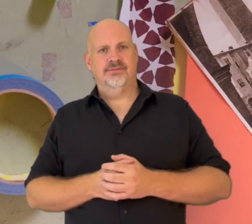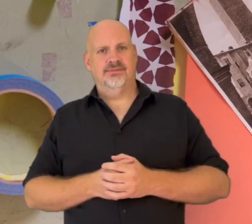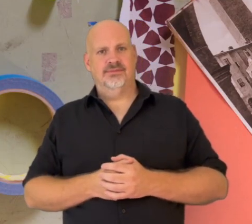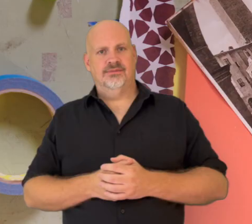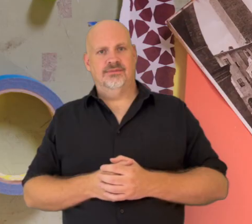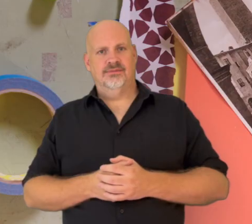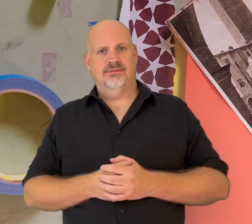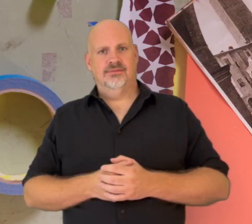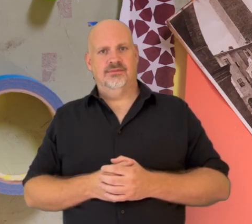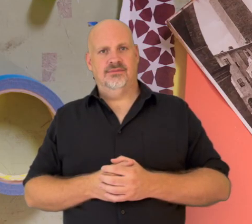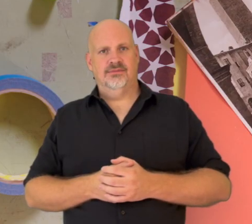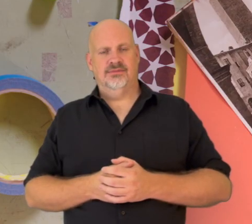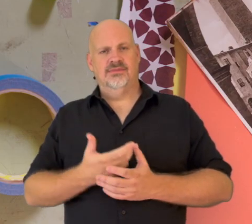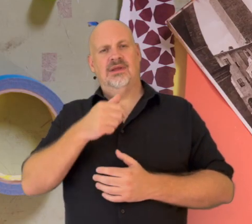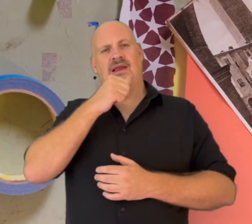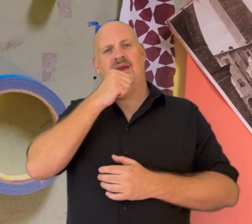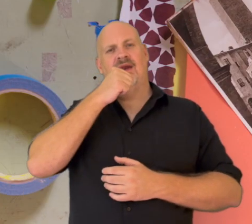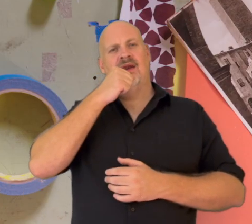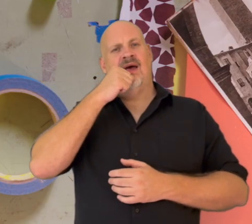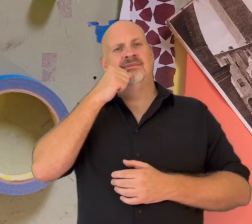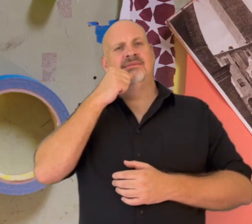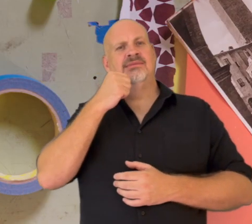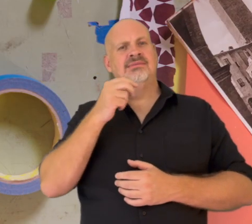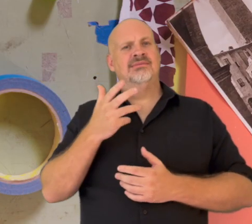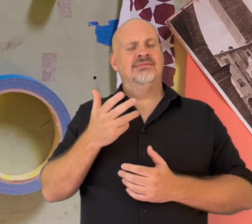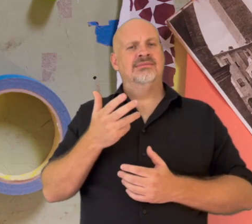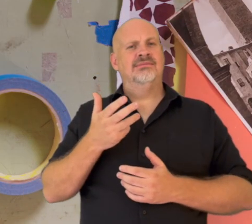But there's something quite nice about